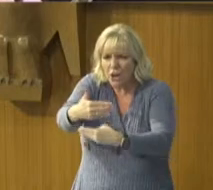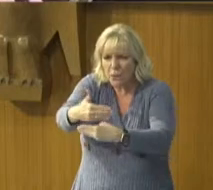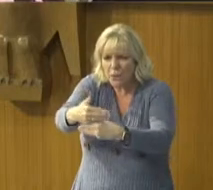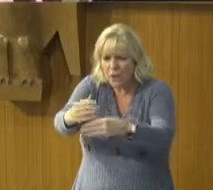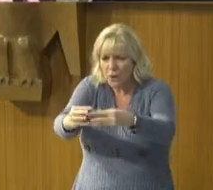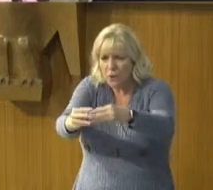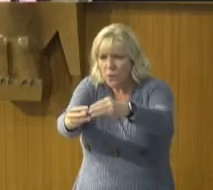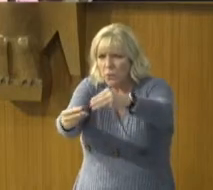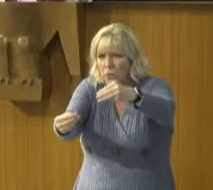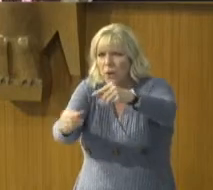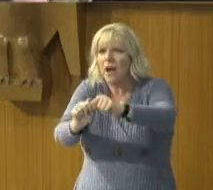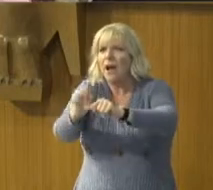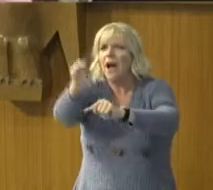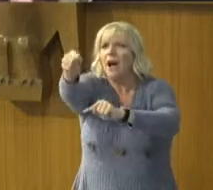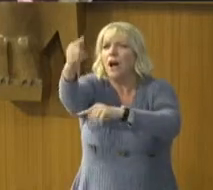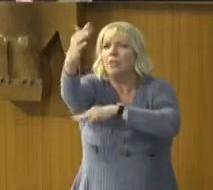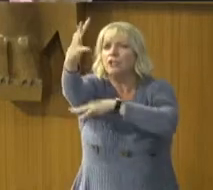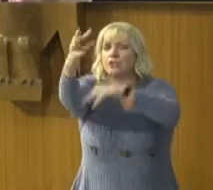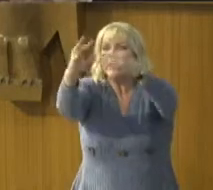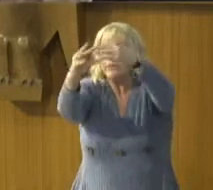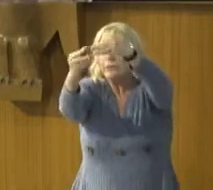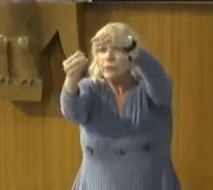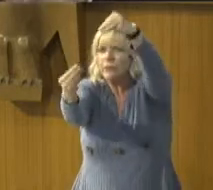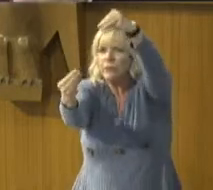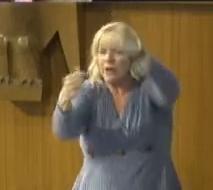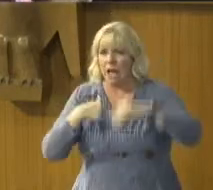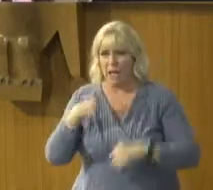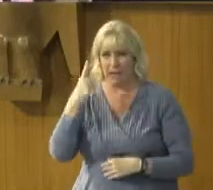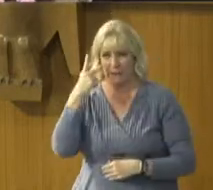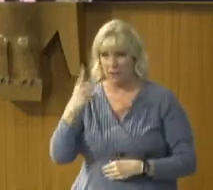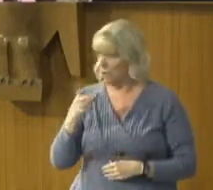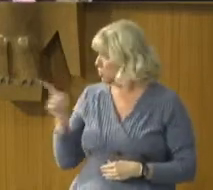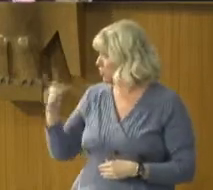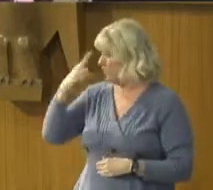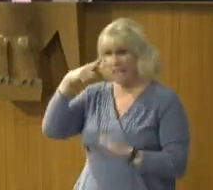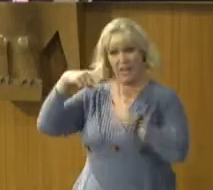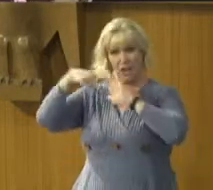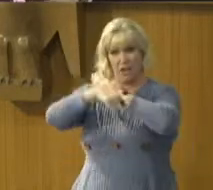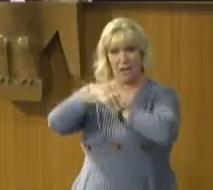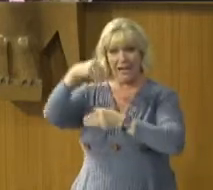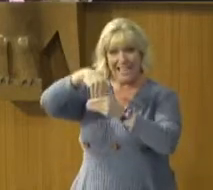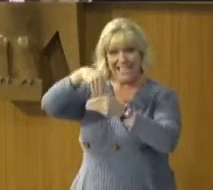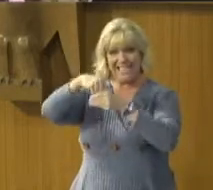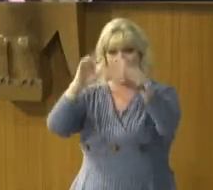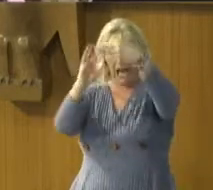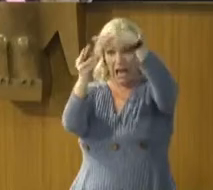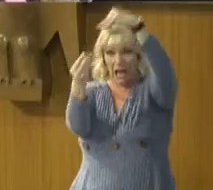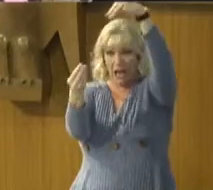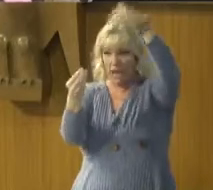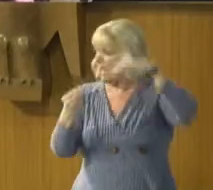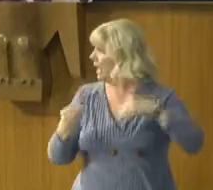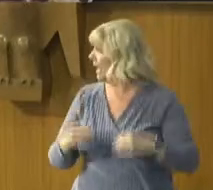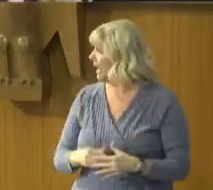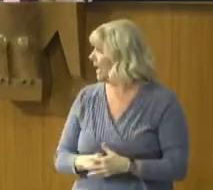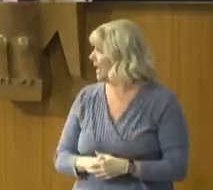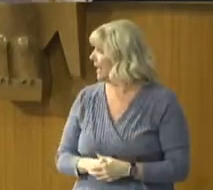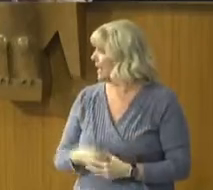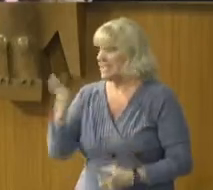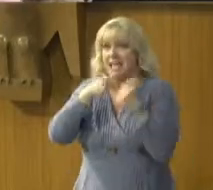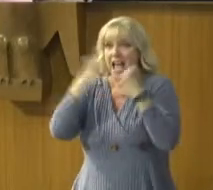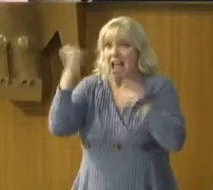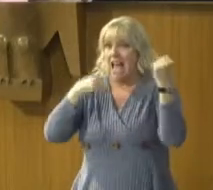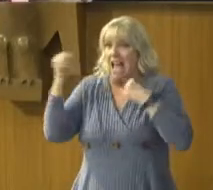branch outside. Do you think Hubert was inside the chrysalis? Yes!